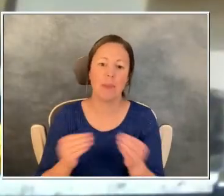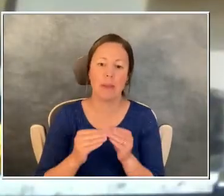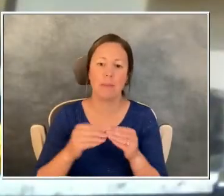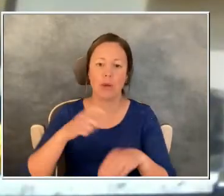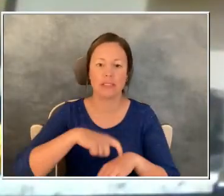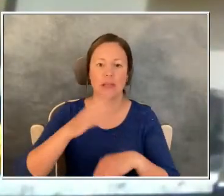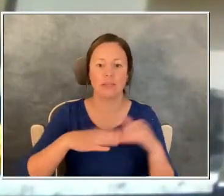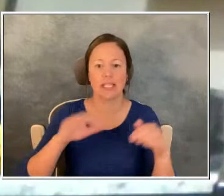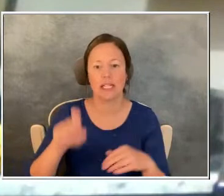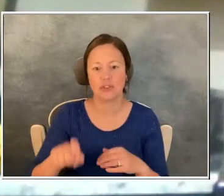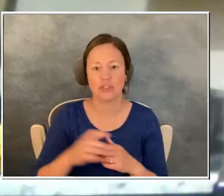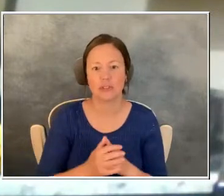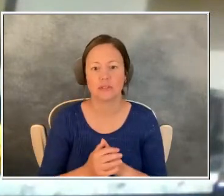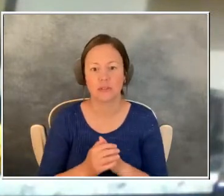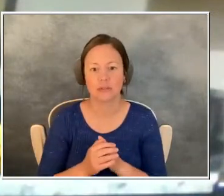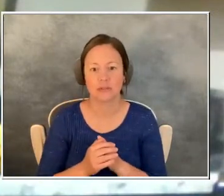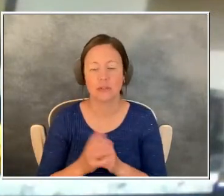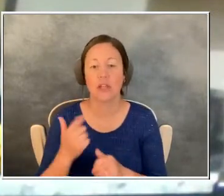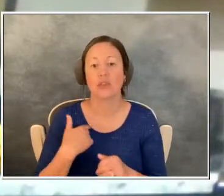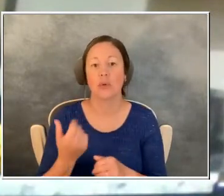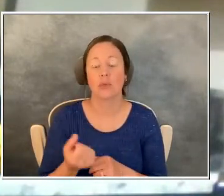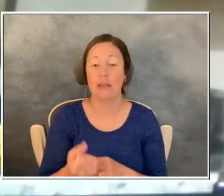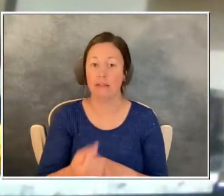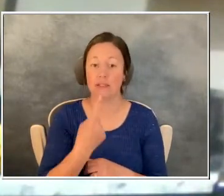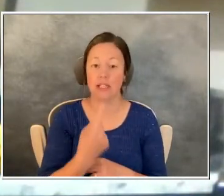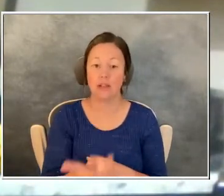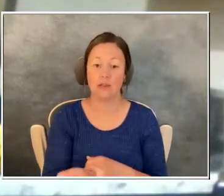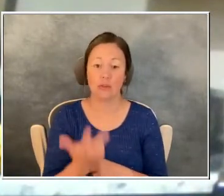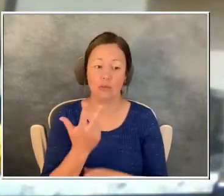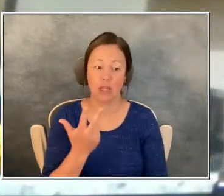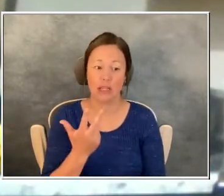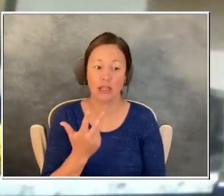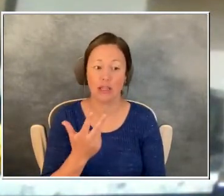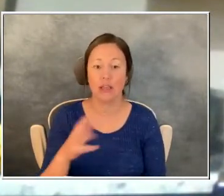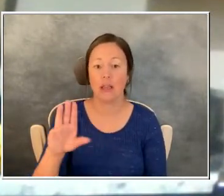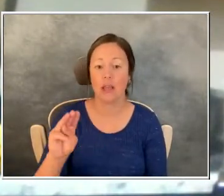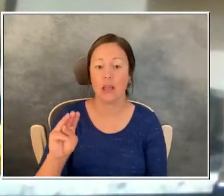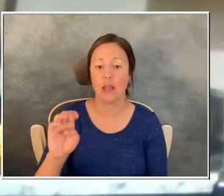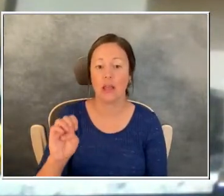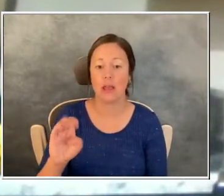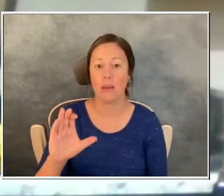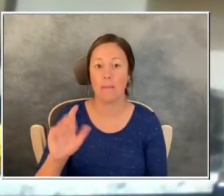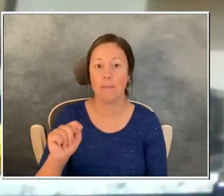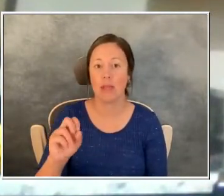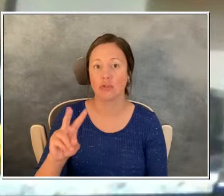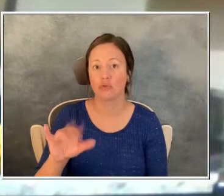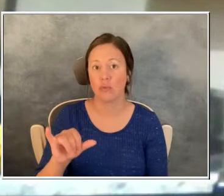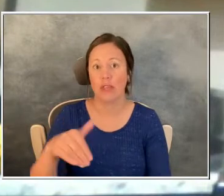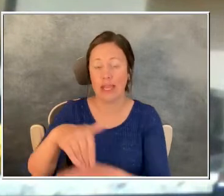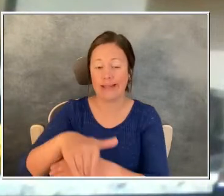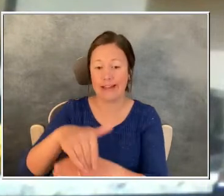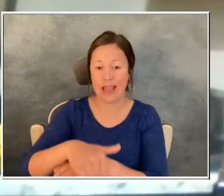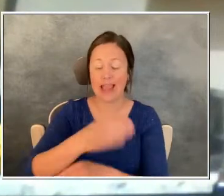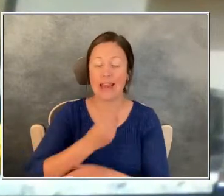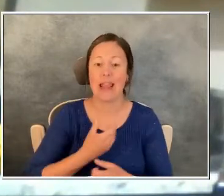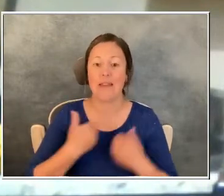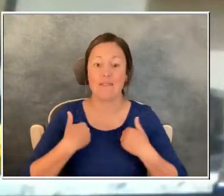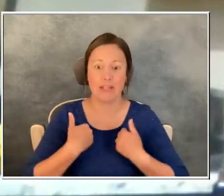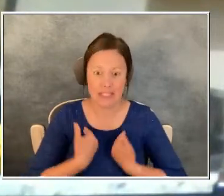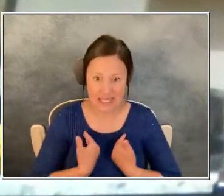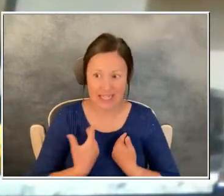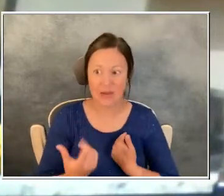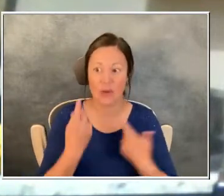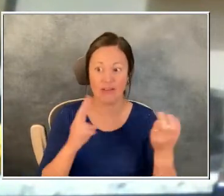should. I take 3 of the Mectovy at night, and fatigue's one of the